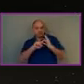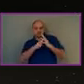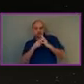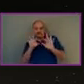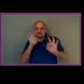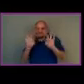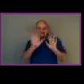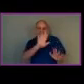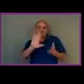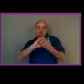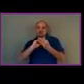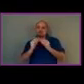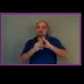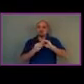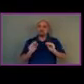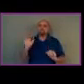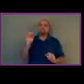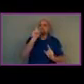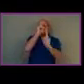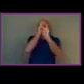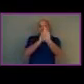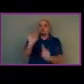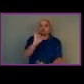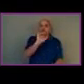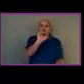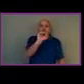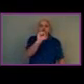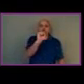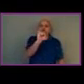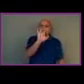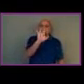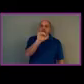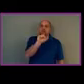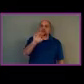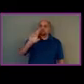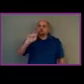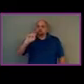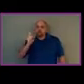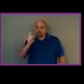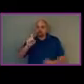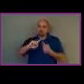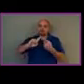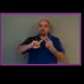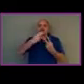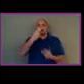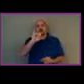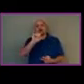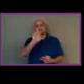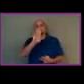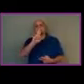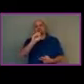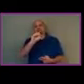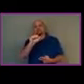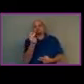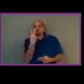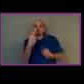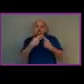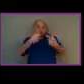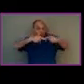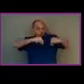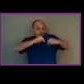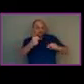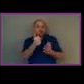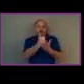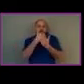Missions like NASA's OSIRIS-REx and JAXA's Hibisua-2 are providing insight into the history of our solar